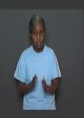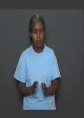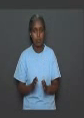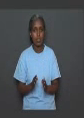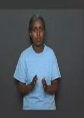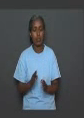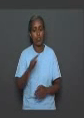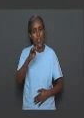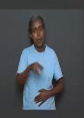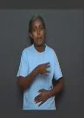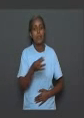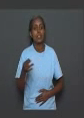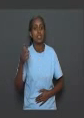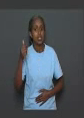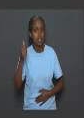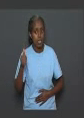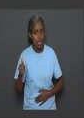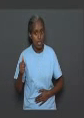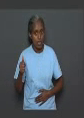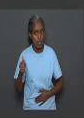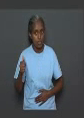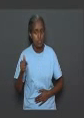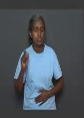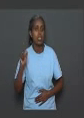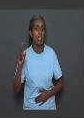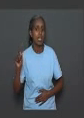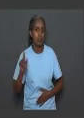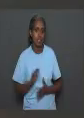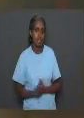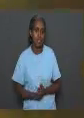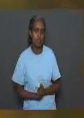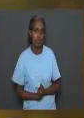of matrix A is 11.